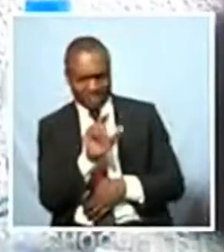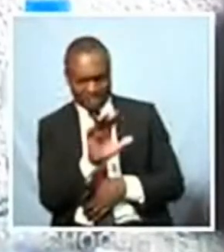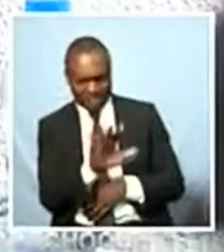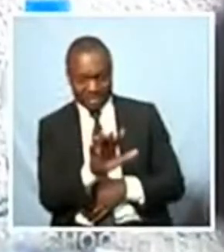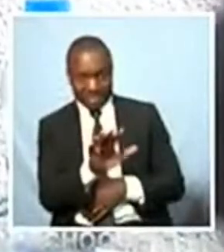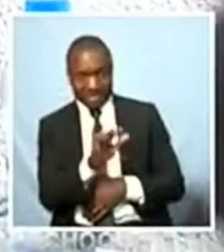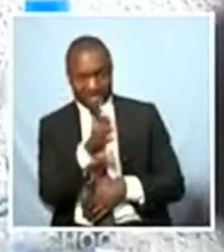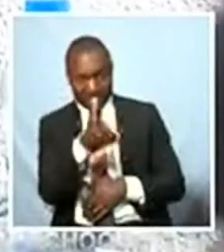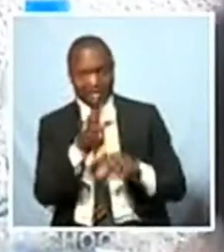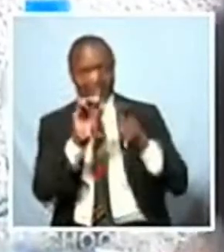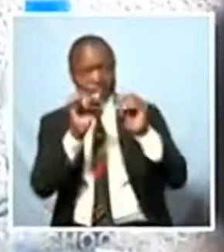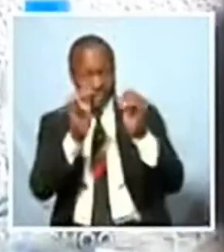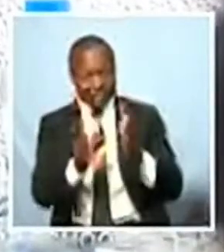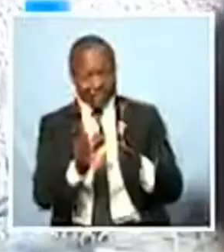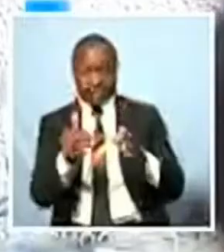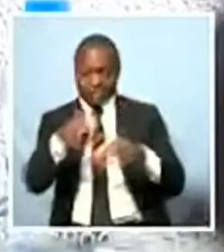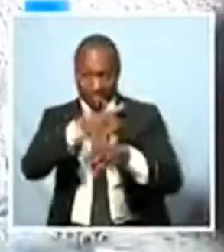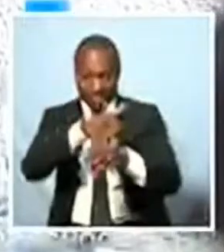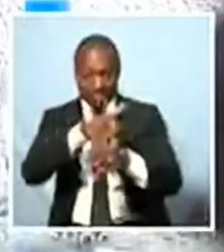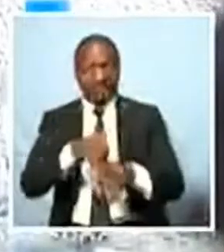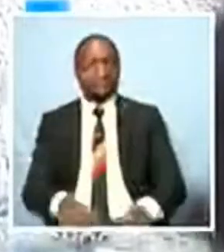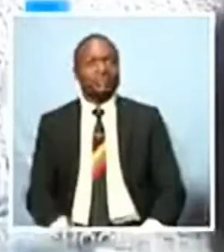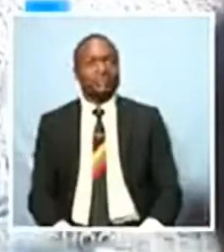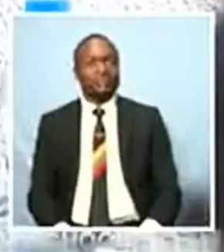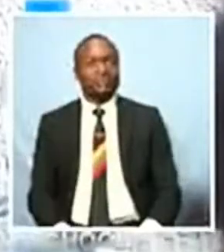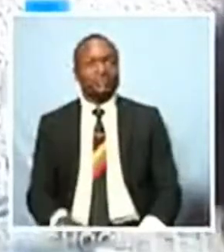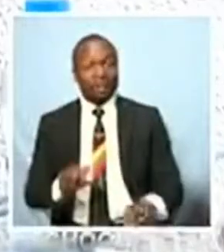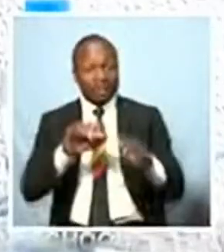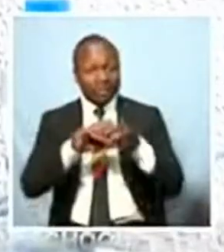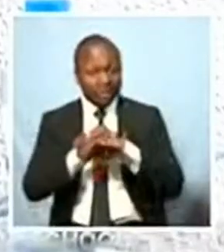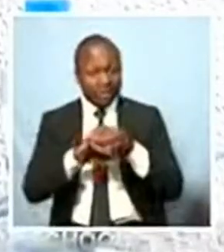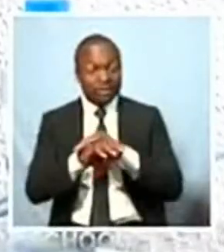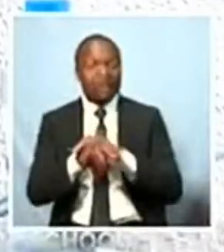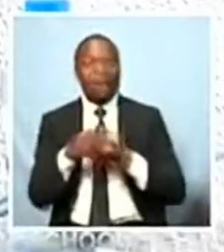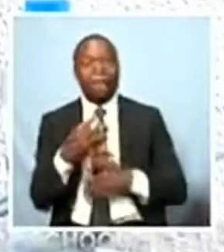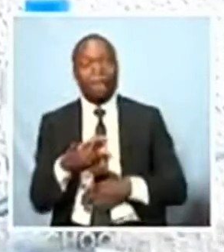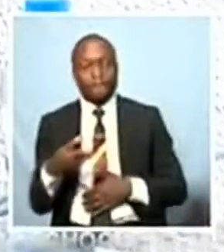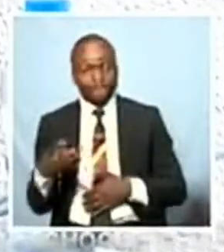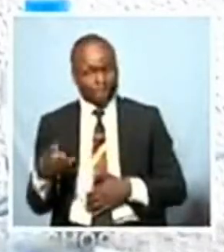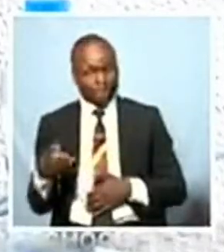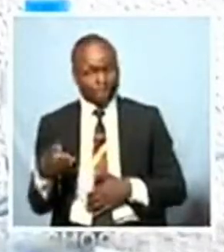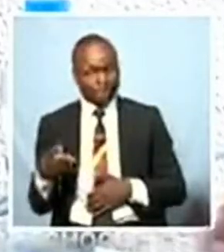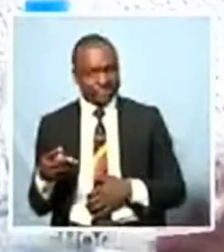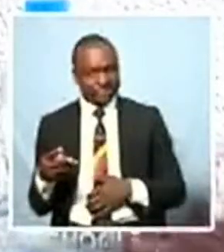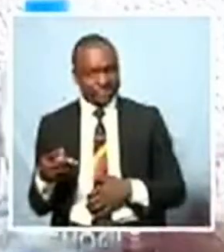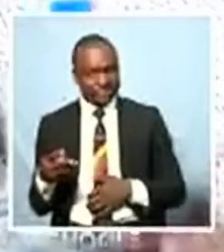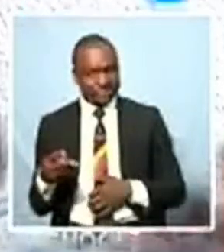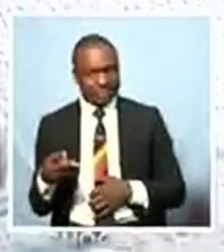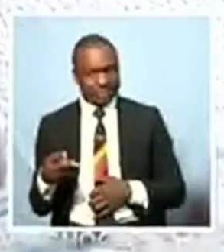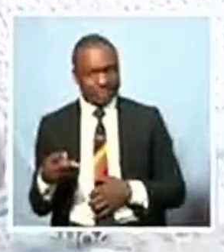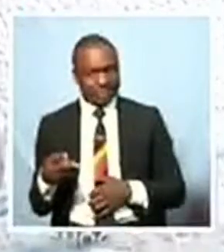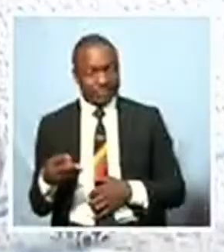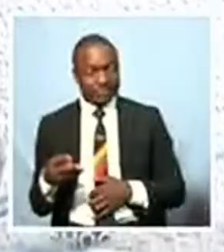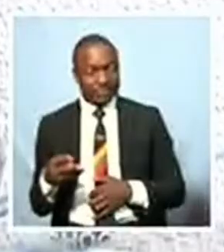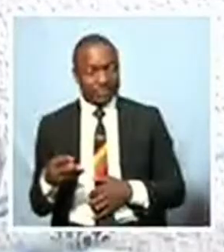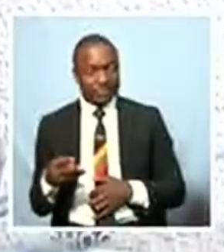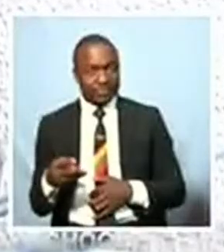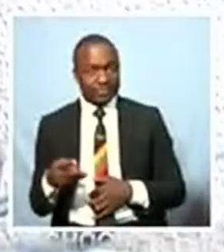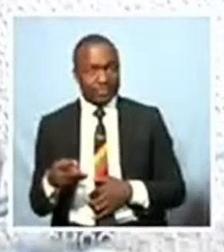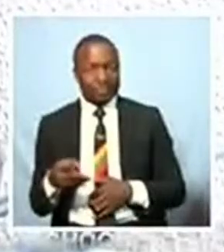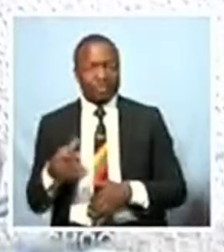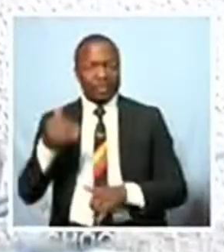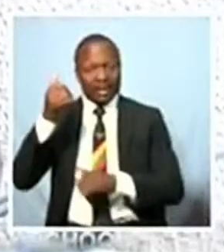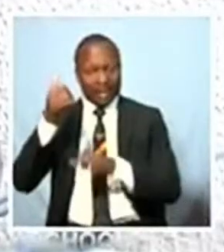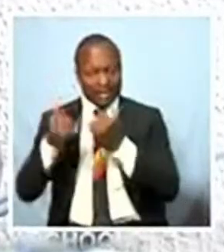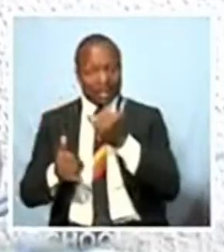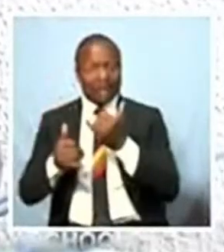teacher involved. There is access to material that is an issue. My last born has just gone